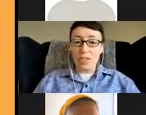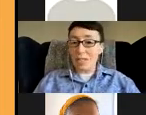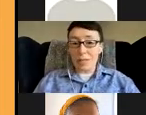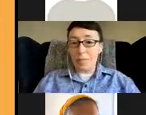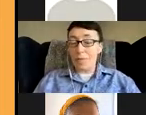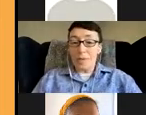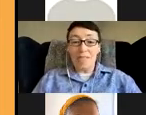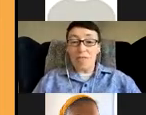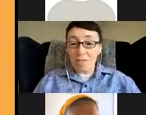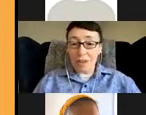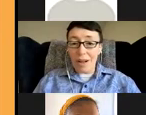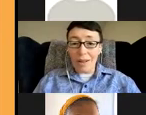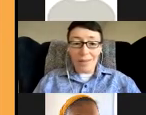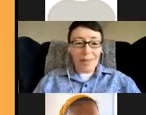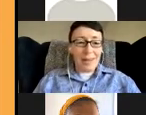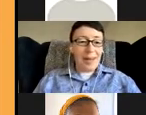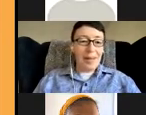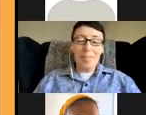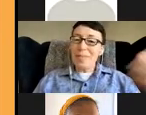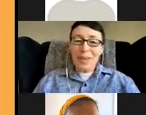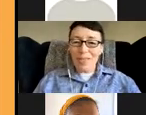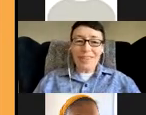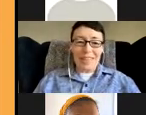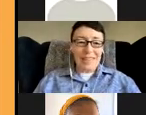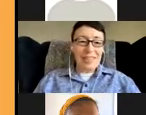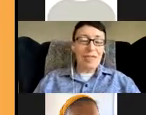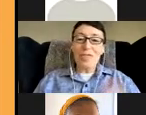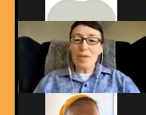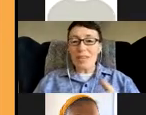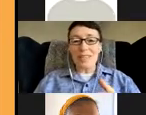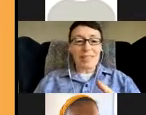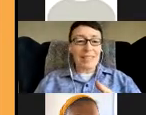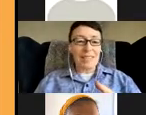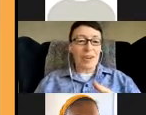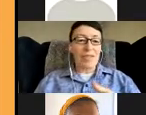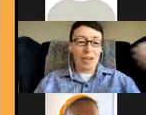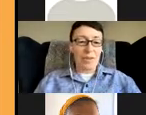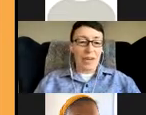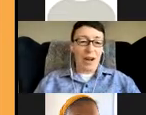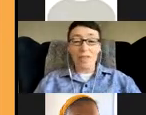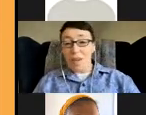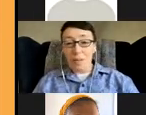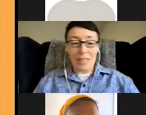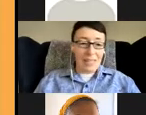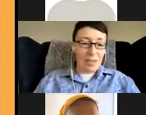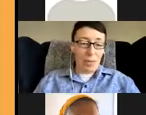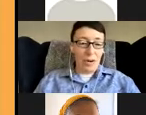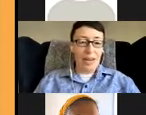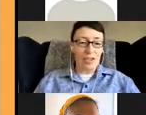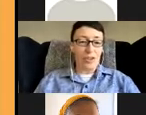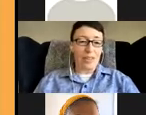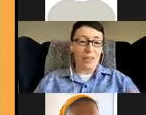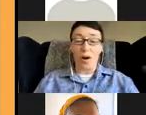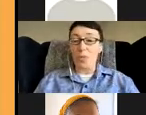regulation system to be involved at all? Not really. The focus is on figuring out if families need support